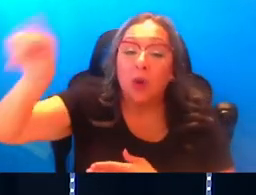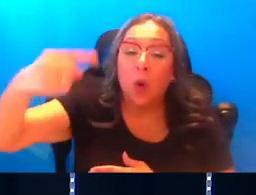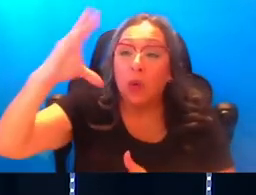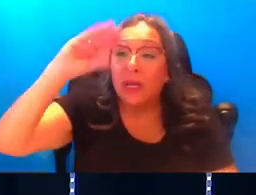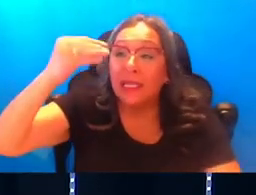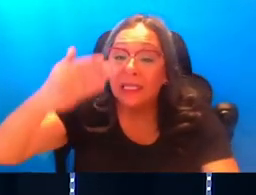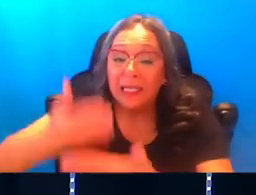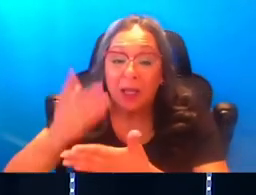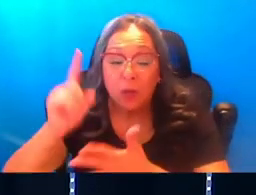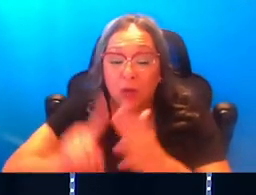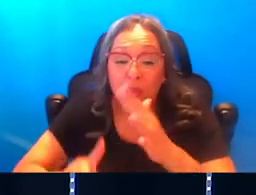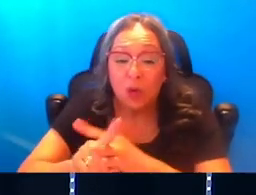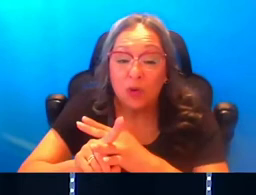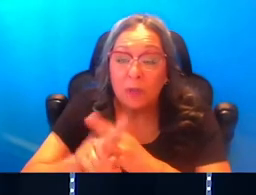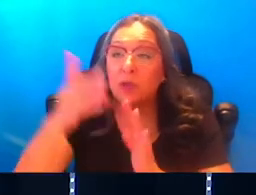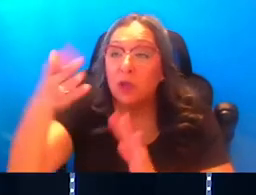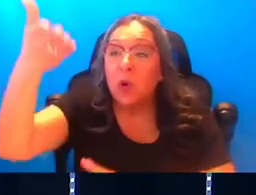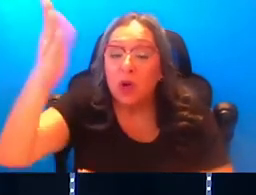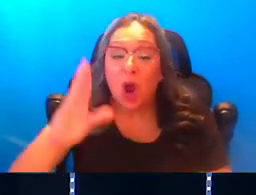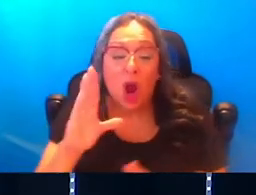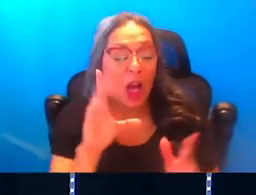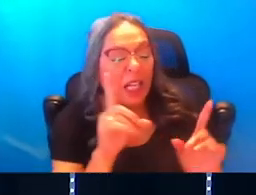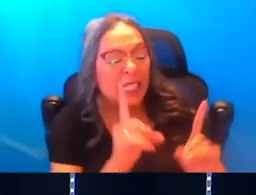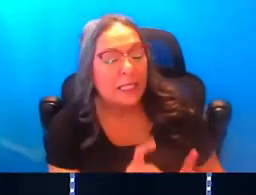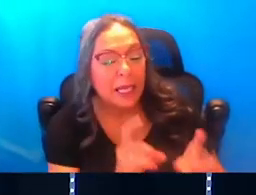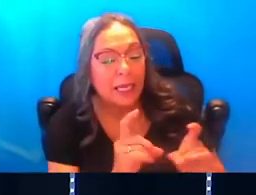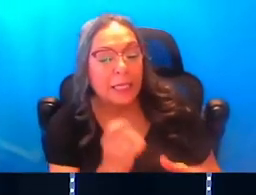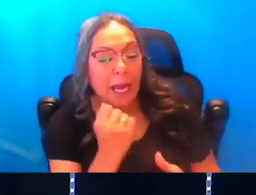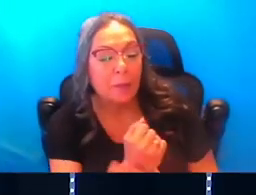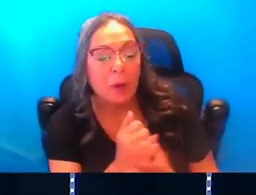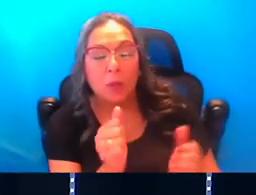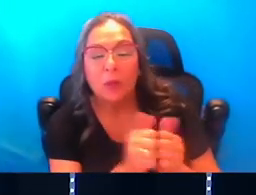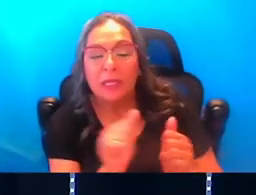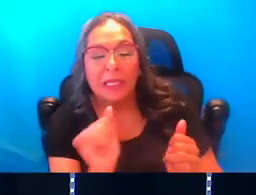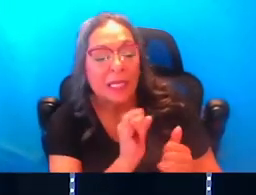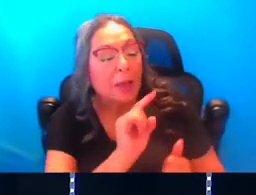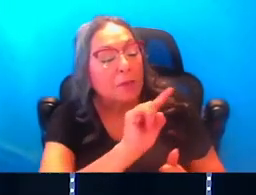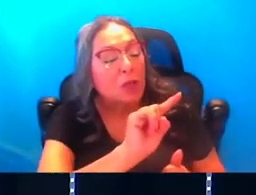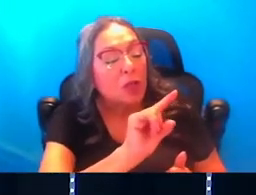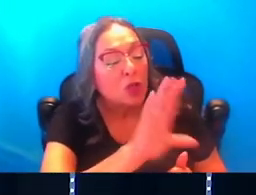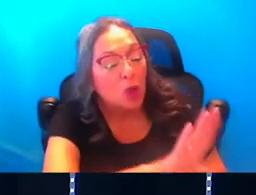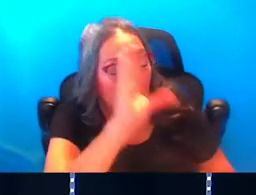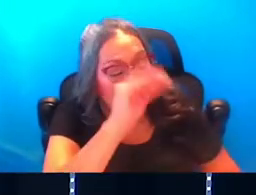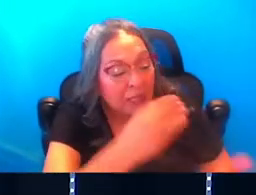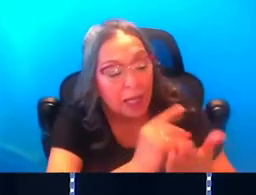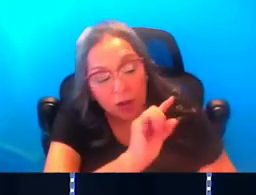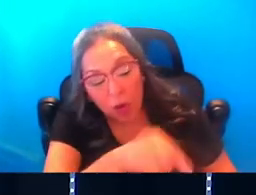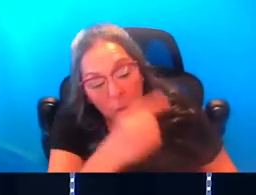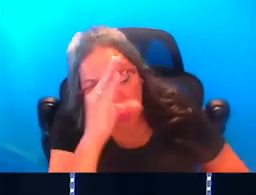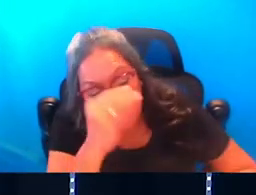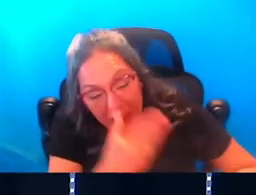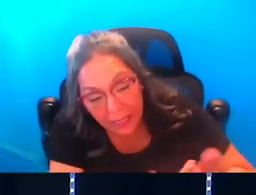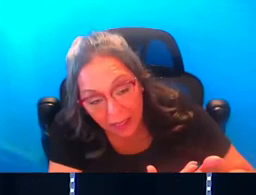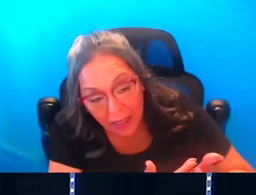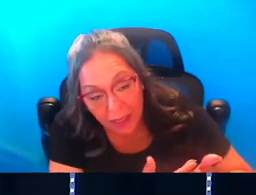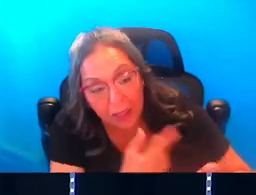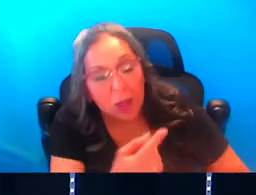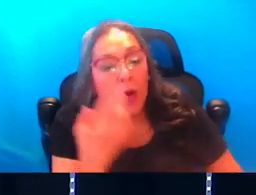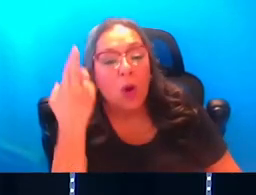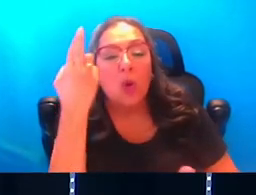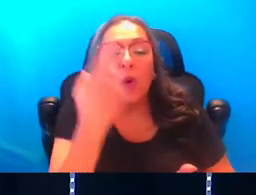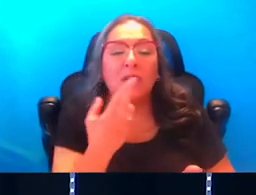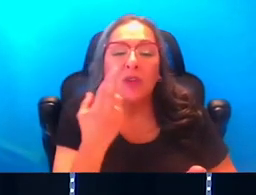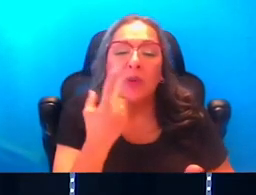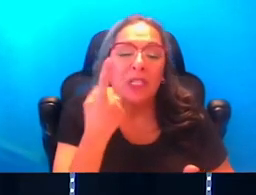God's using that phrasing. So God tested Abraham. And what's the purpose of a test, really quick? Have you taken classes